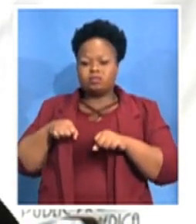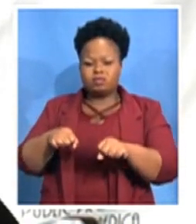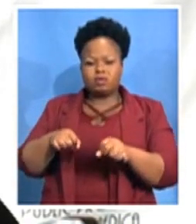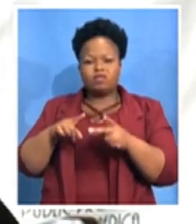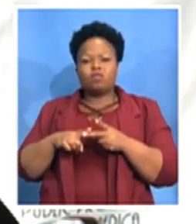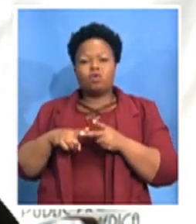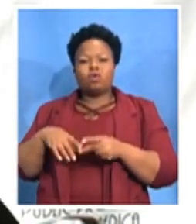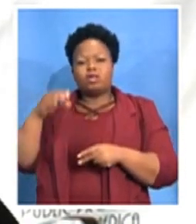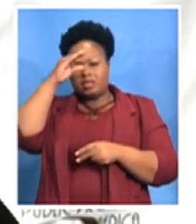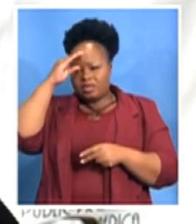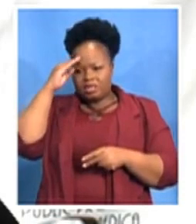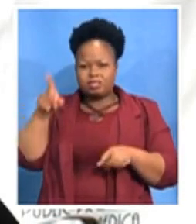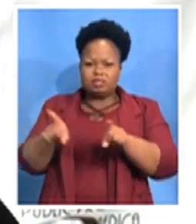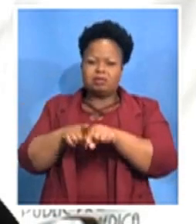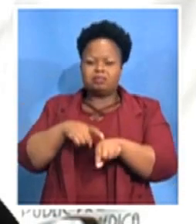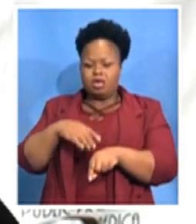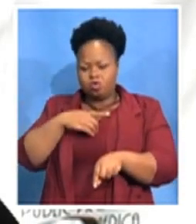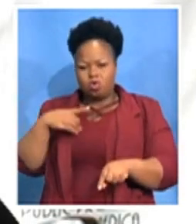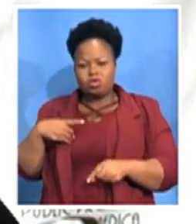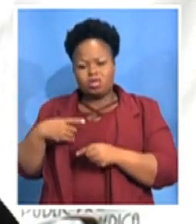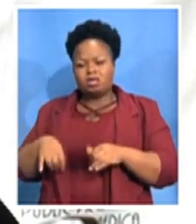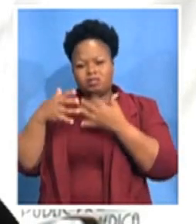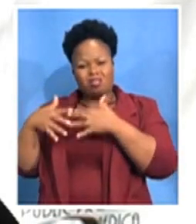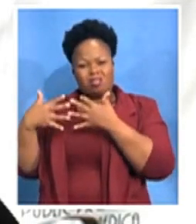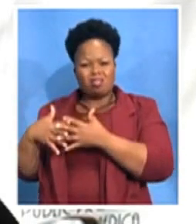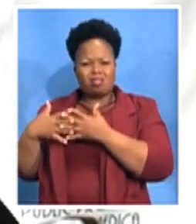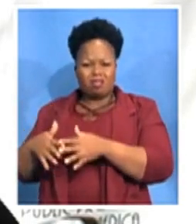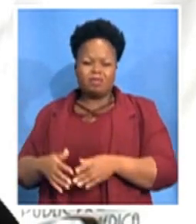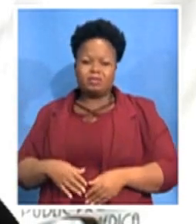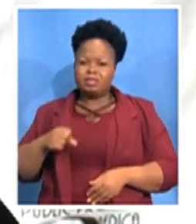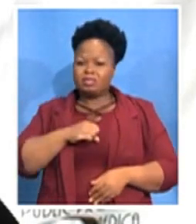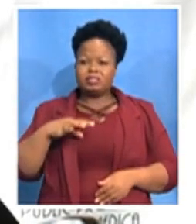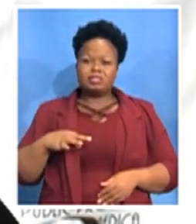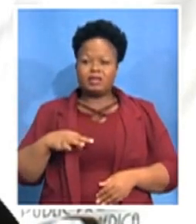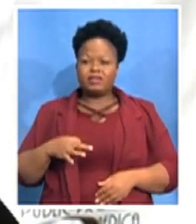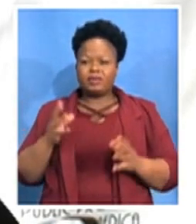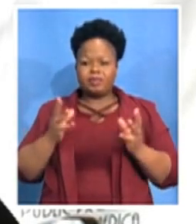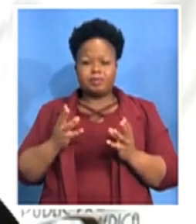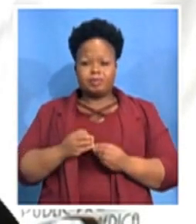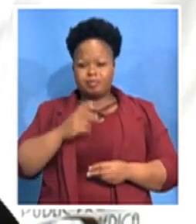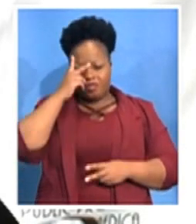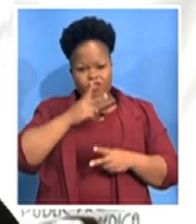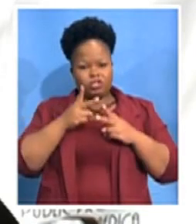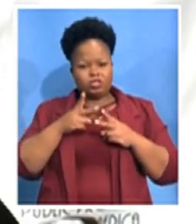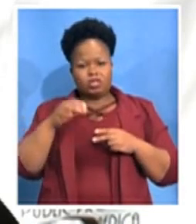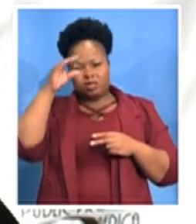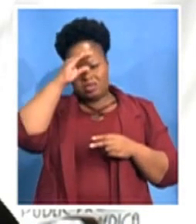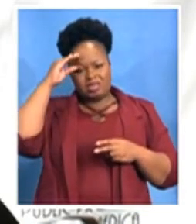Chronic nursing staff shortage and lack of professional nurses to staff the areas optimally.